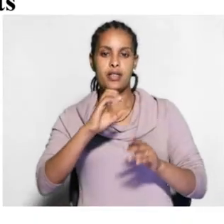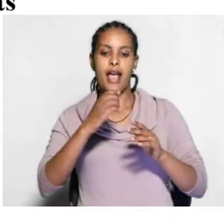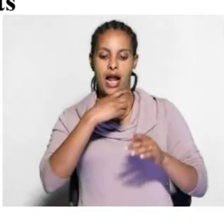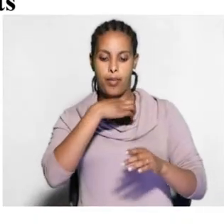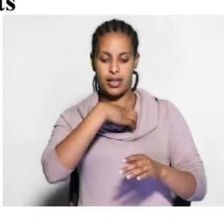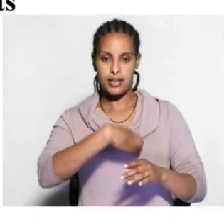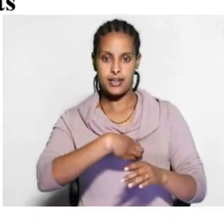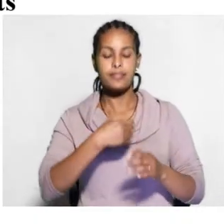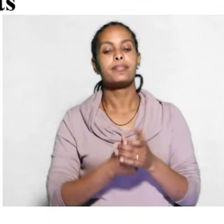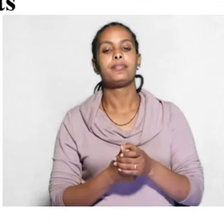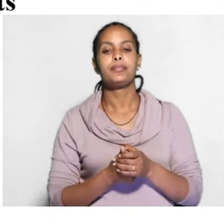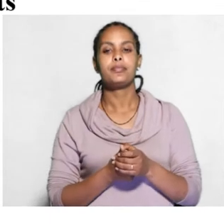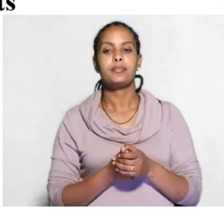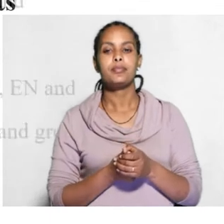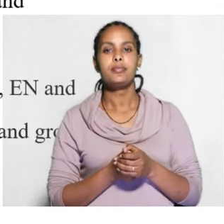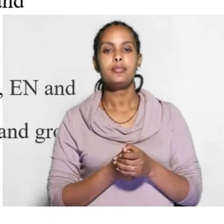elements.